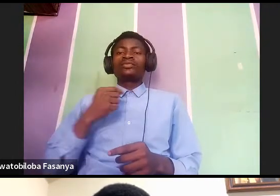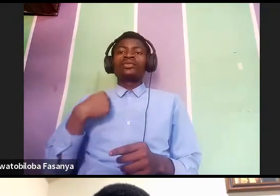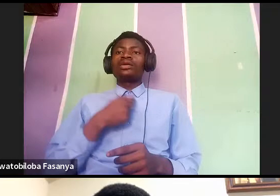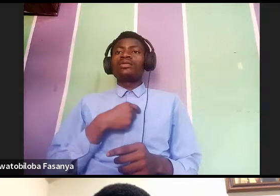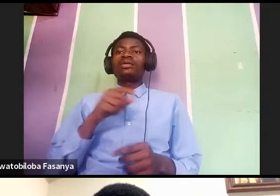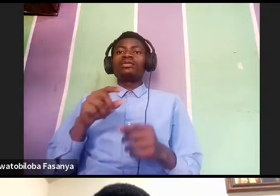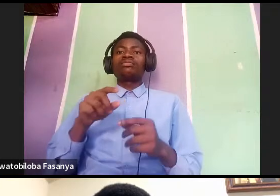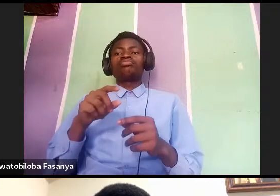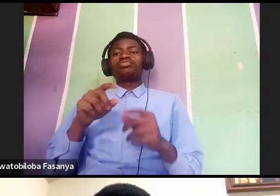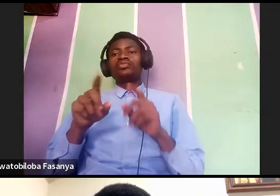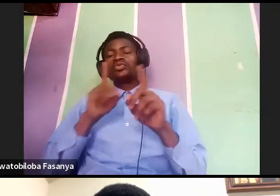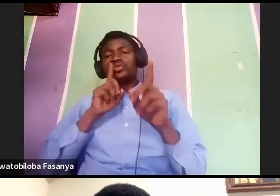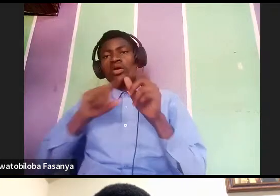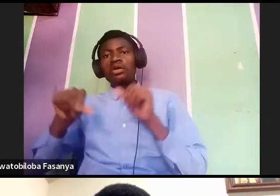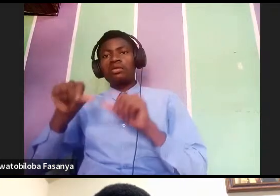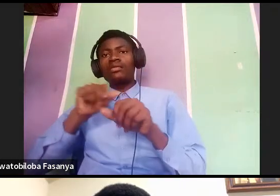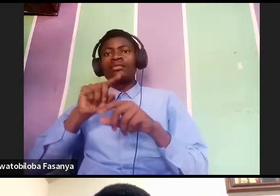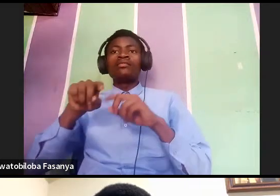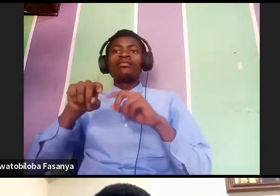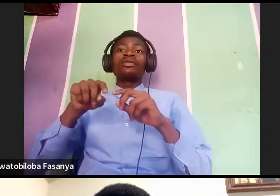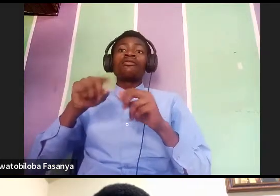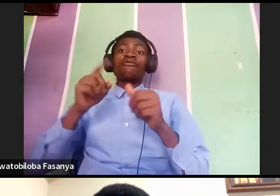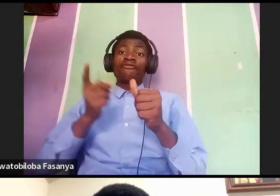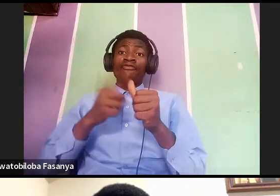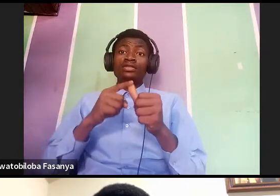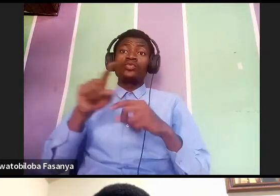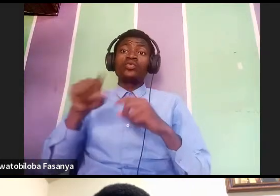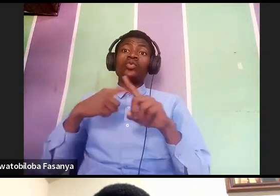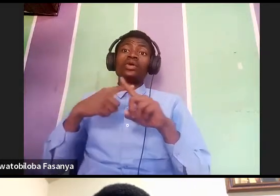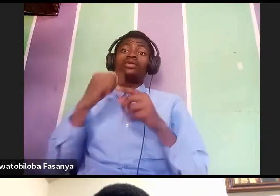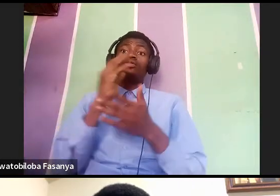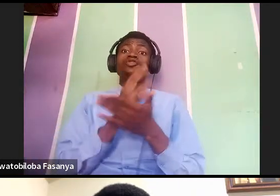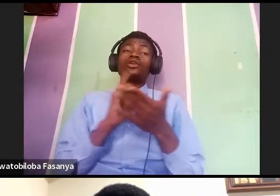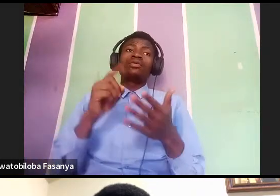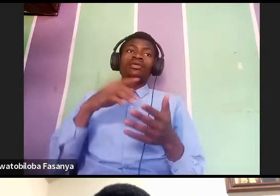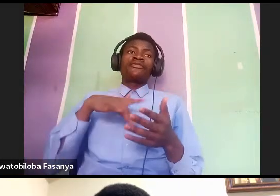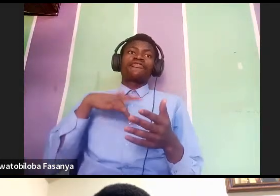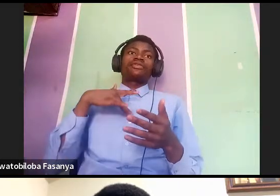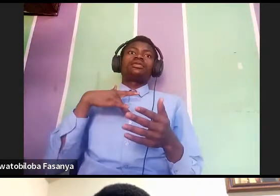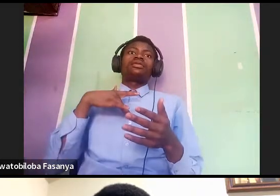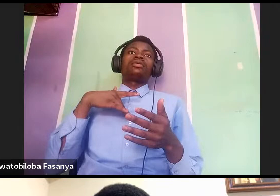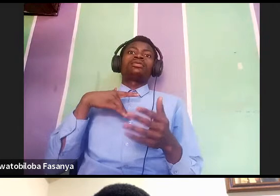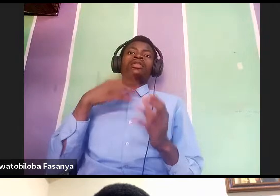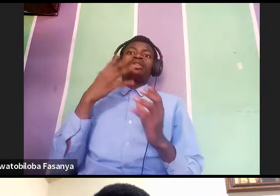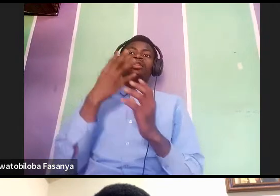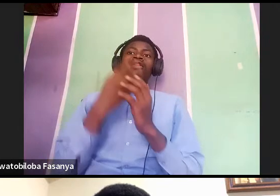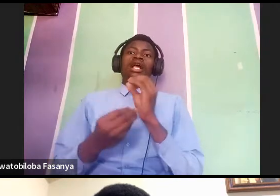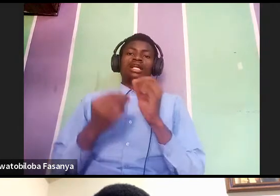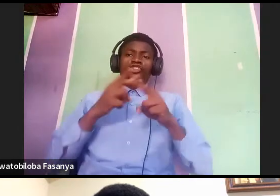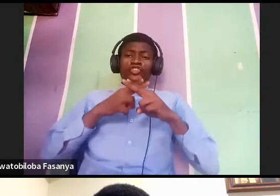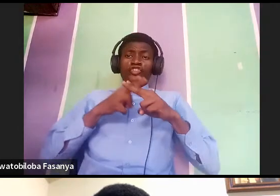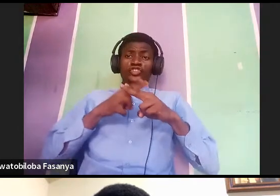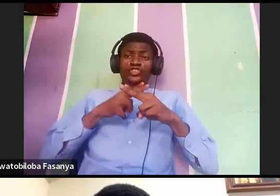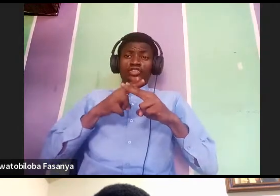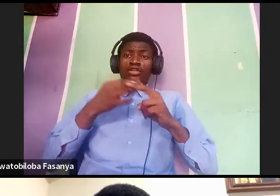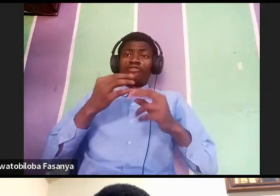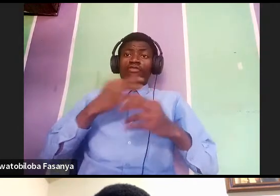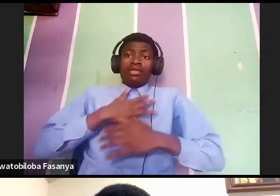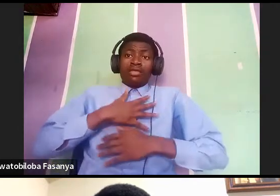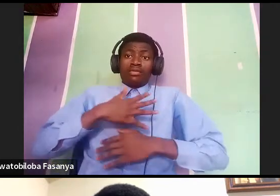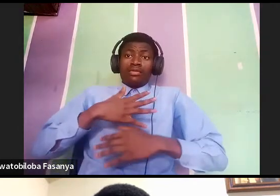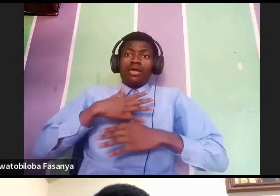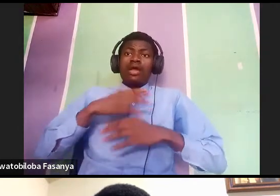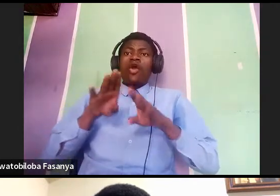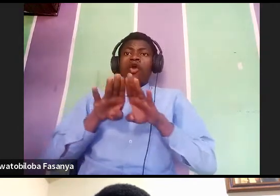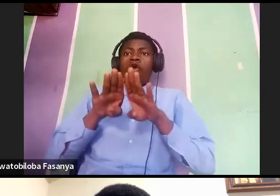thing that we talked about was when somebody felt there's shortness of breath, open the windows, unloose the dresses,